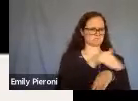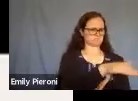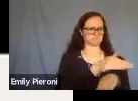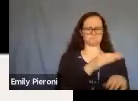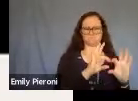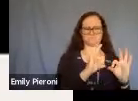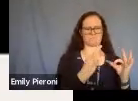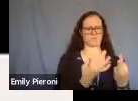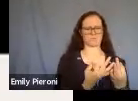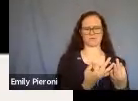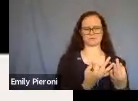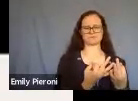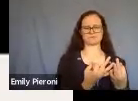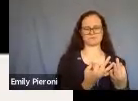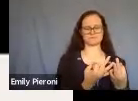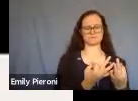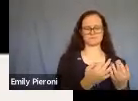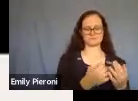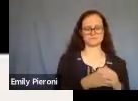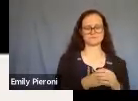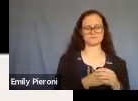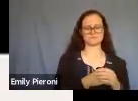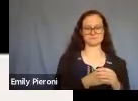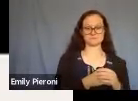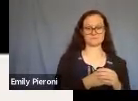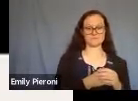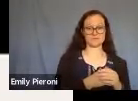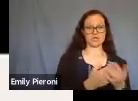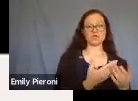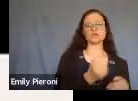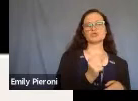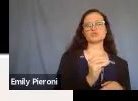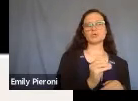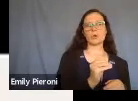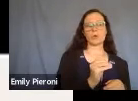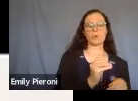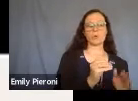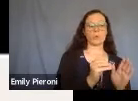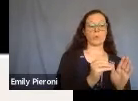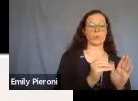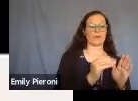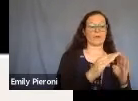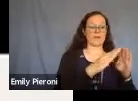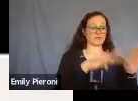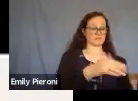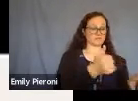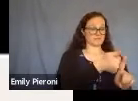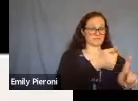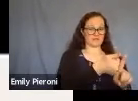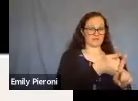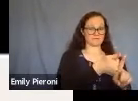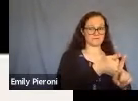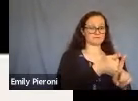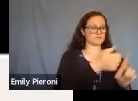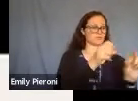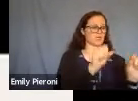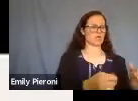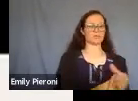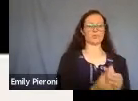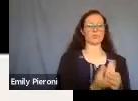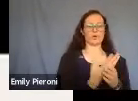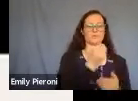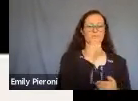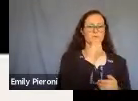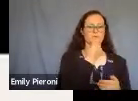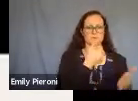and you know what we can do with hoop houses, for instance, is extend the growing season on either side of a growing season. And so if